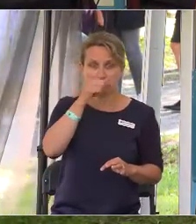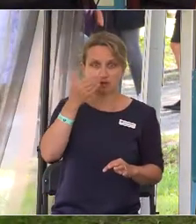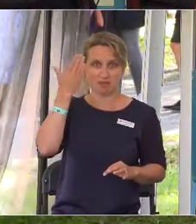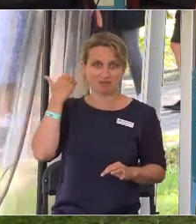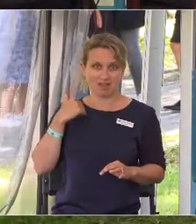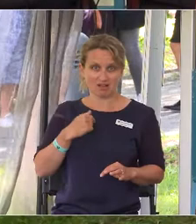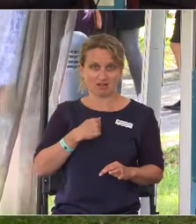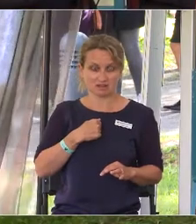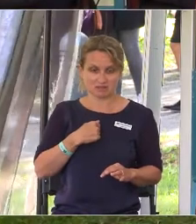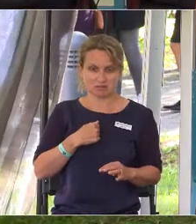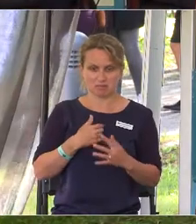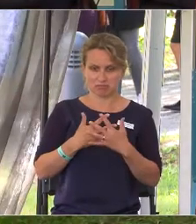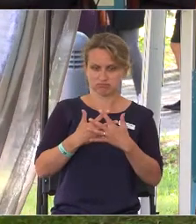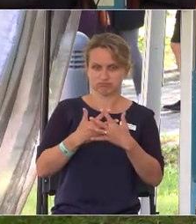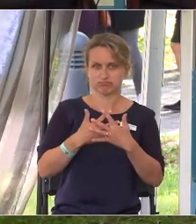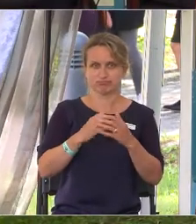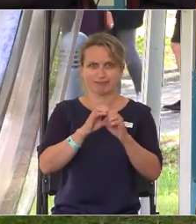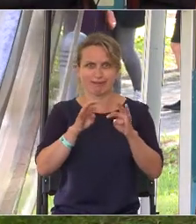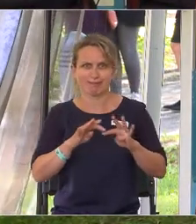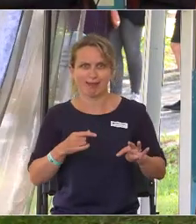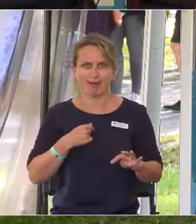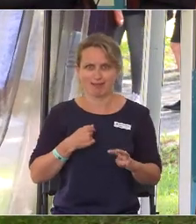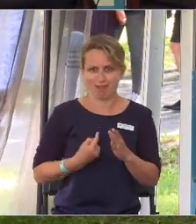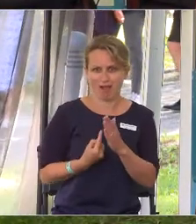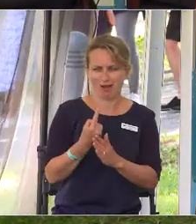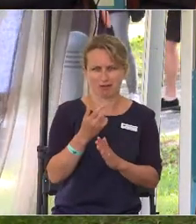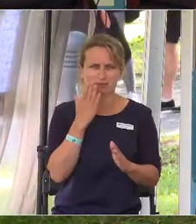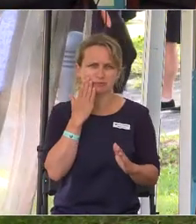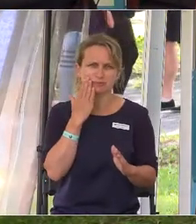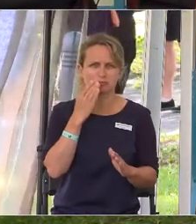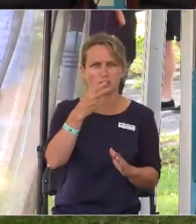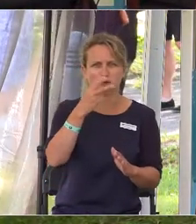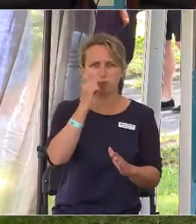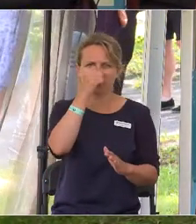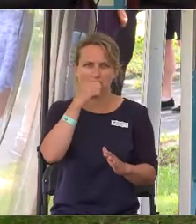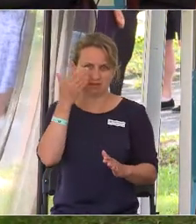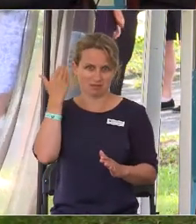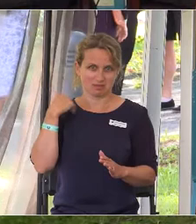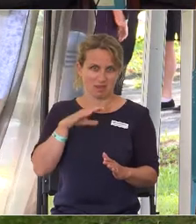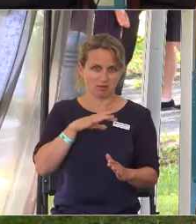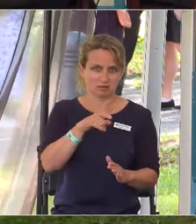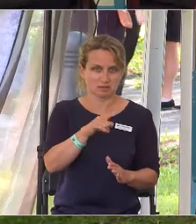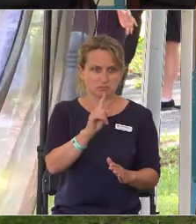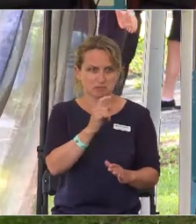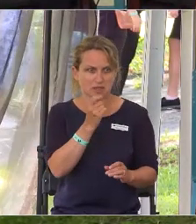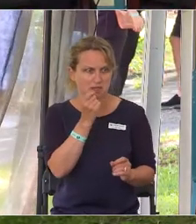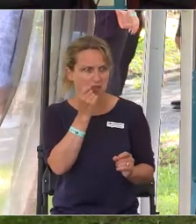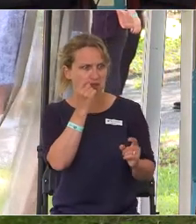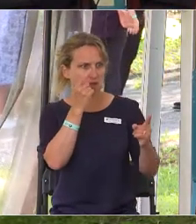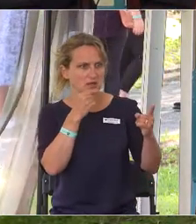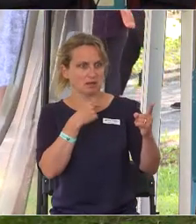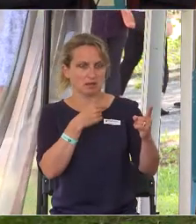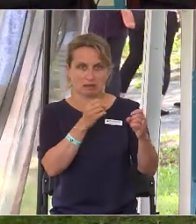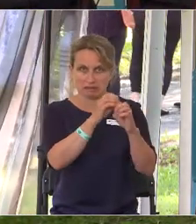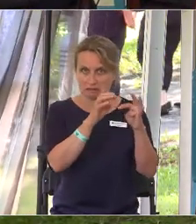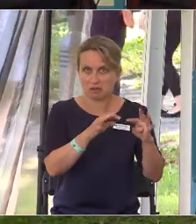an active reactive online, when people saw it, or something awful that came, the internet was free